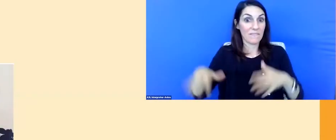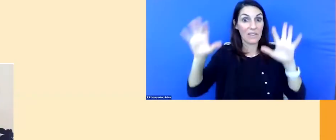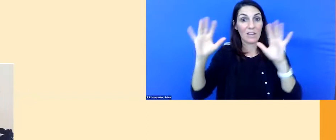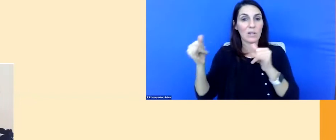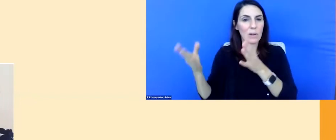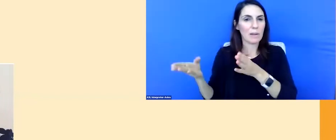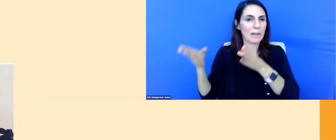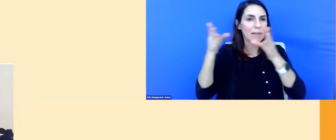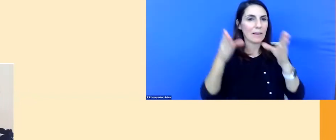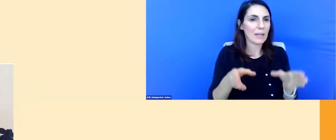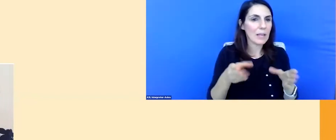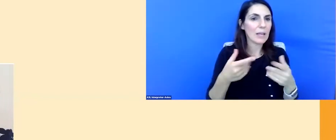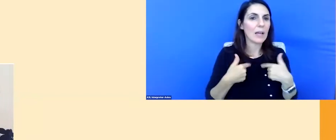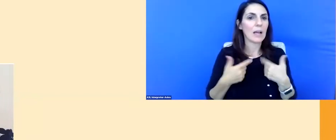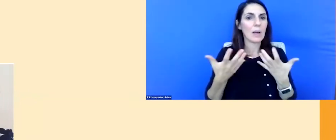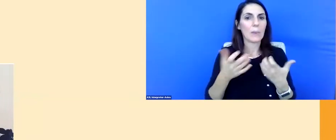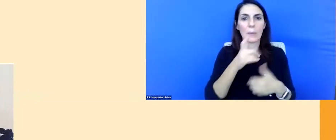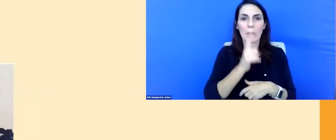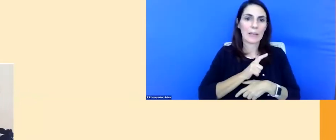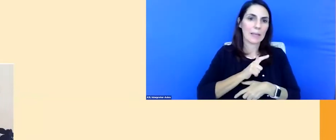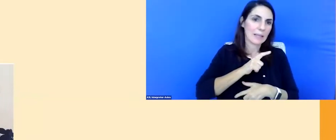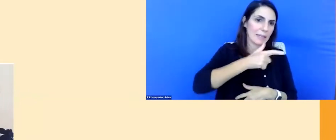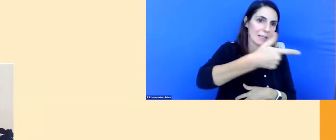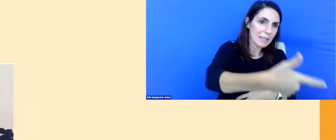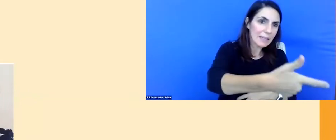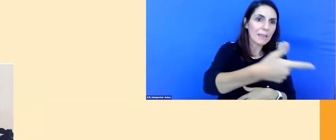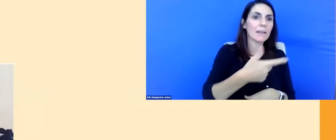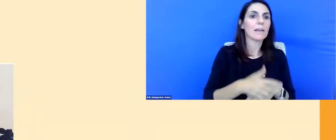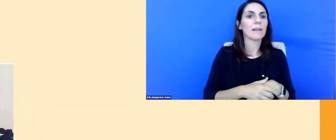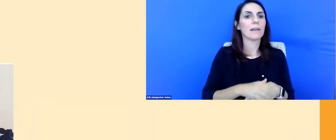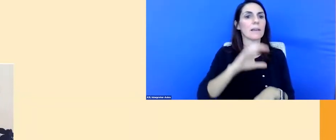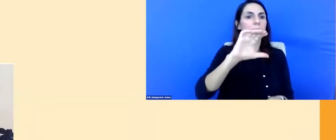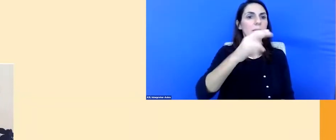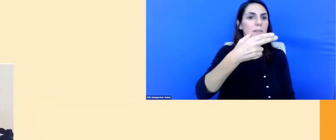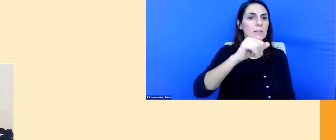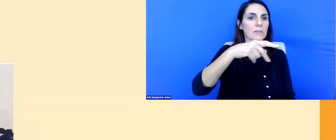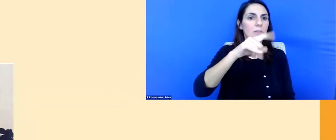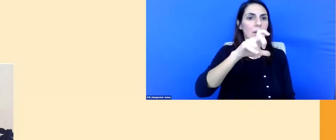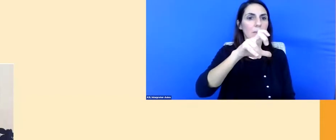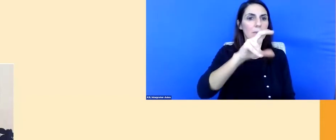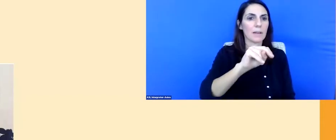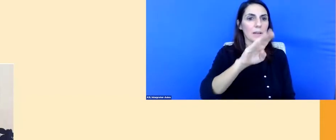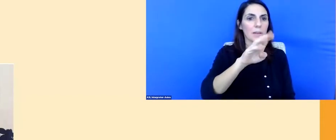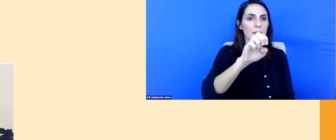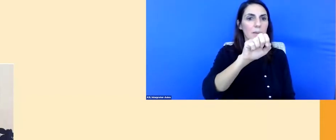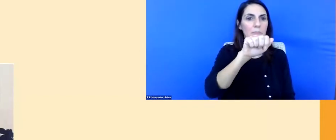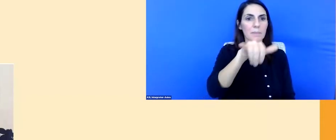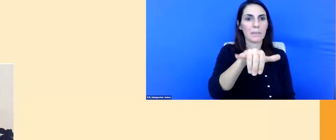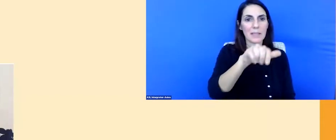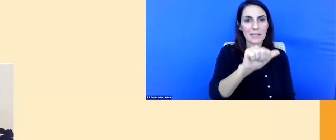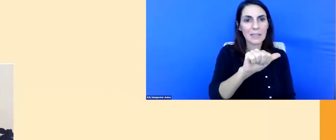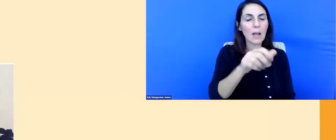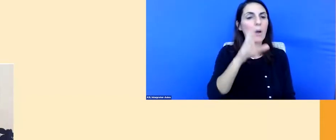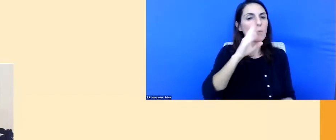to pass the microphone, so to speak, to Chaplain Besa and let her